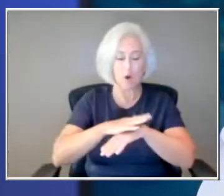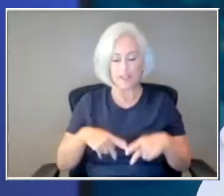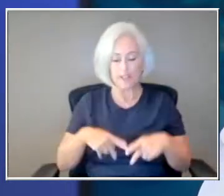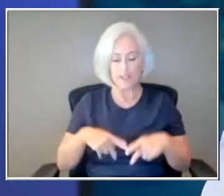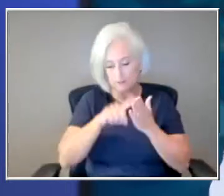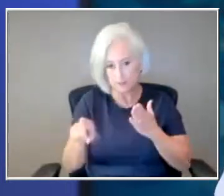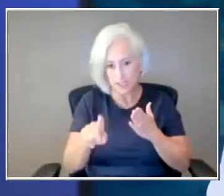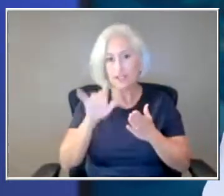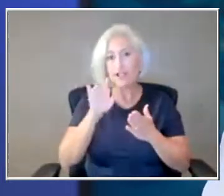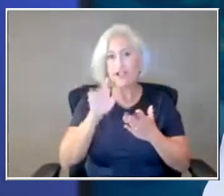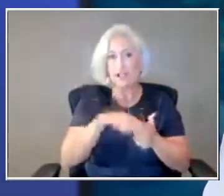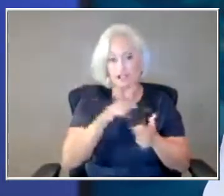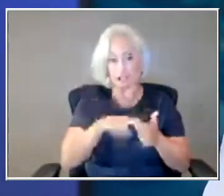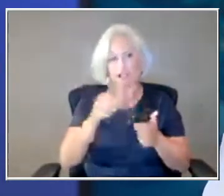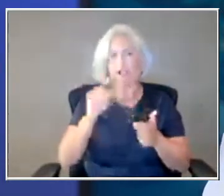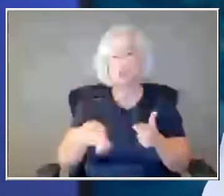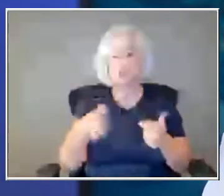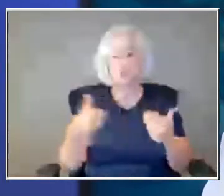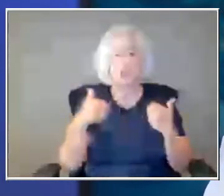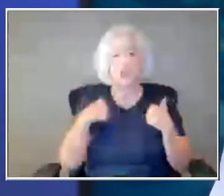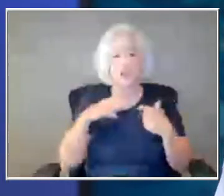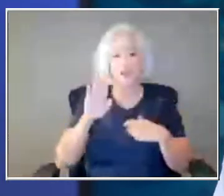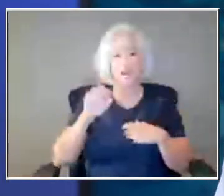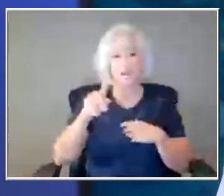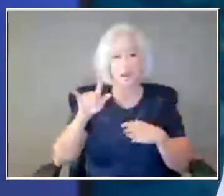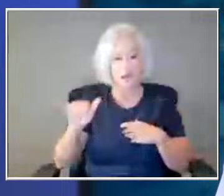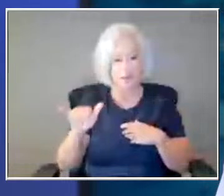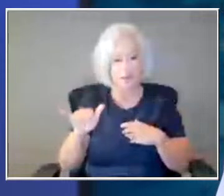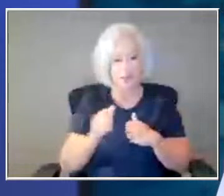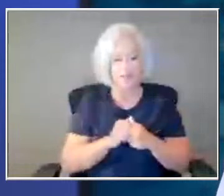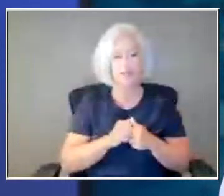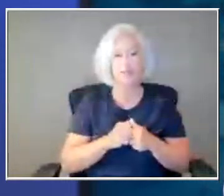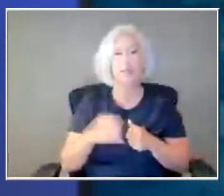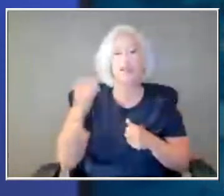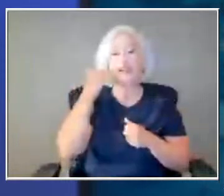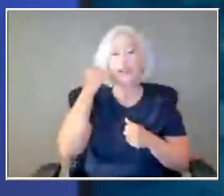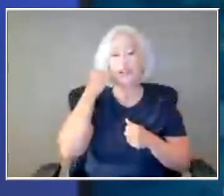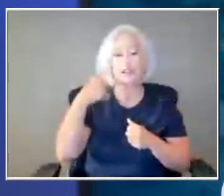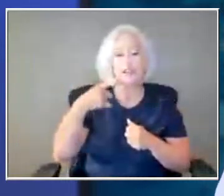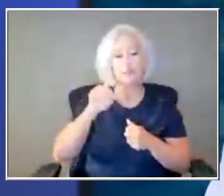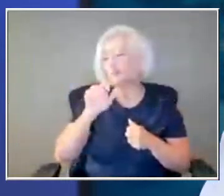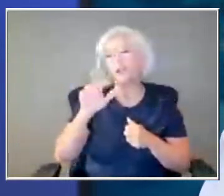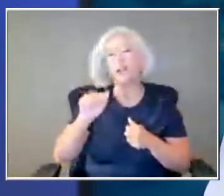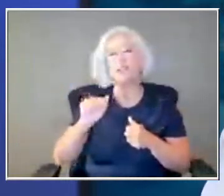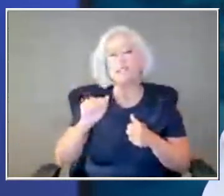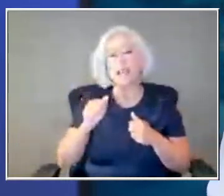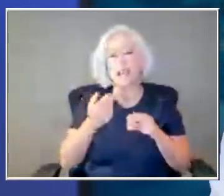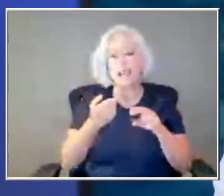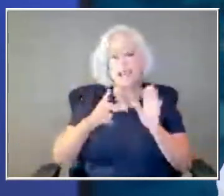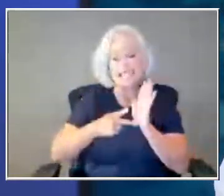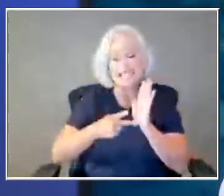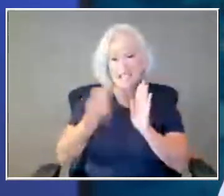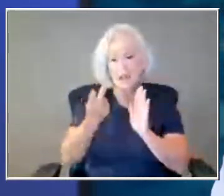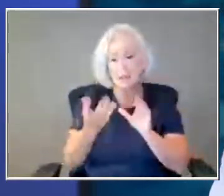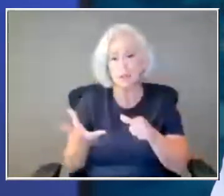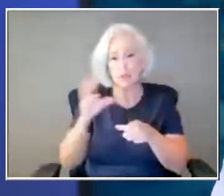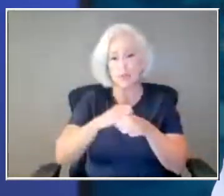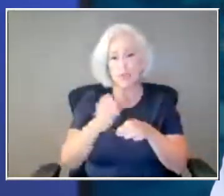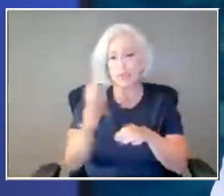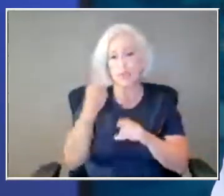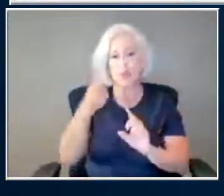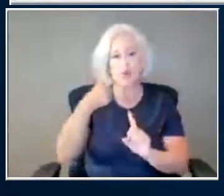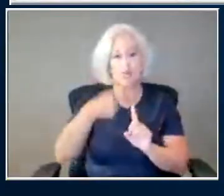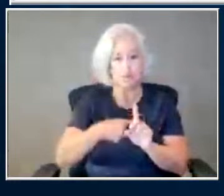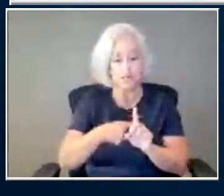have a biopsy. If someone's PSA doubling time is usually shorter than 12 months, it is a reason to intervene.